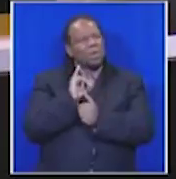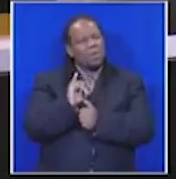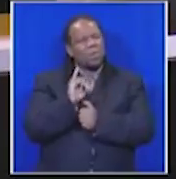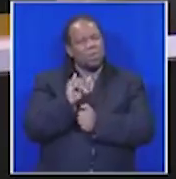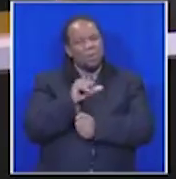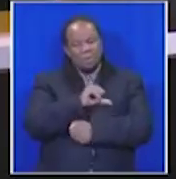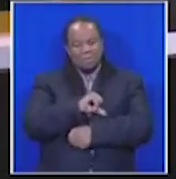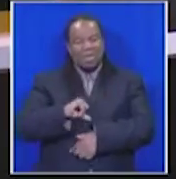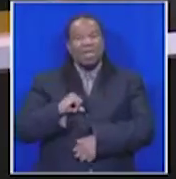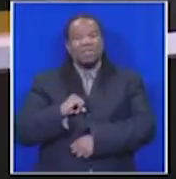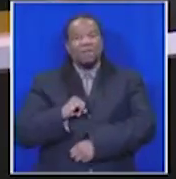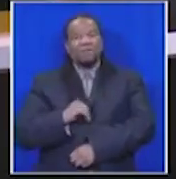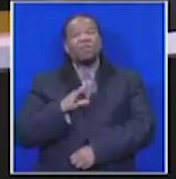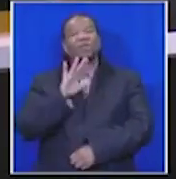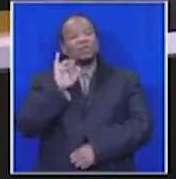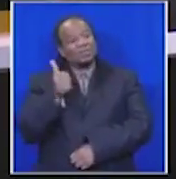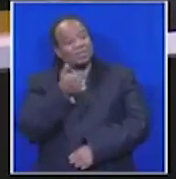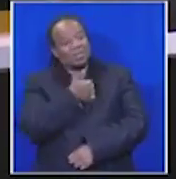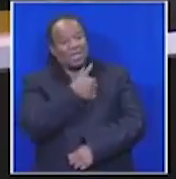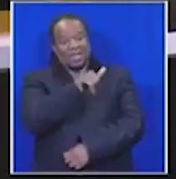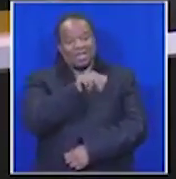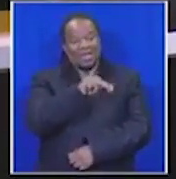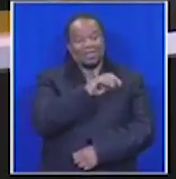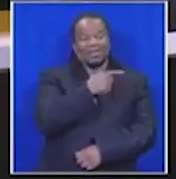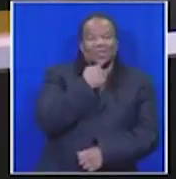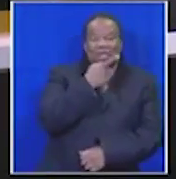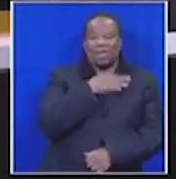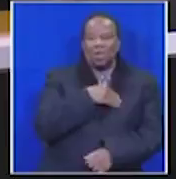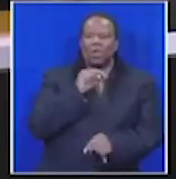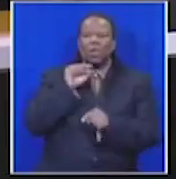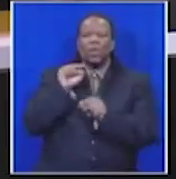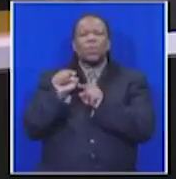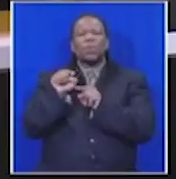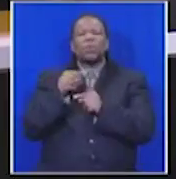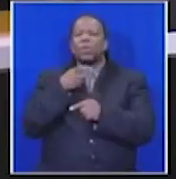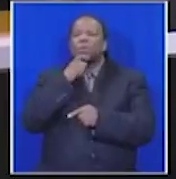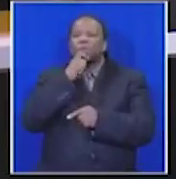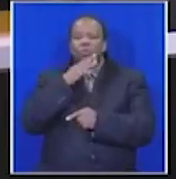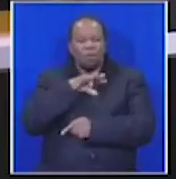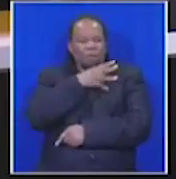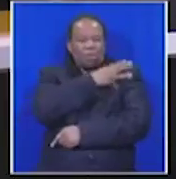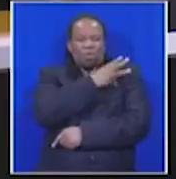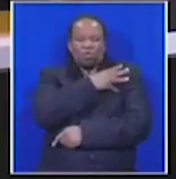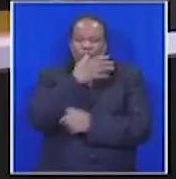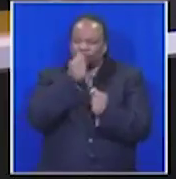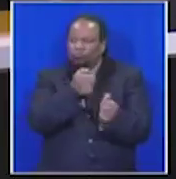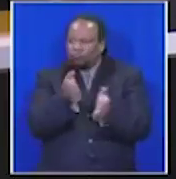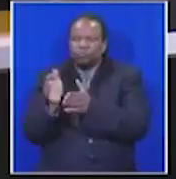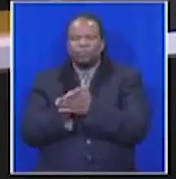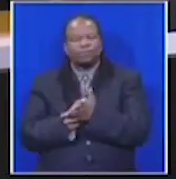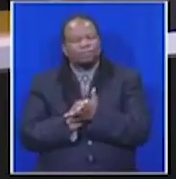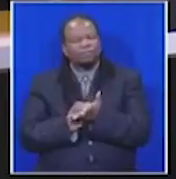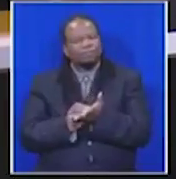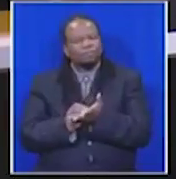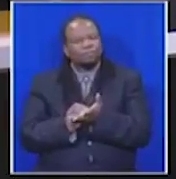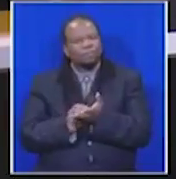which those seated on my right have been quick to condemn and even use force to prevent. What is heartening, though, is that the